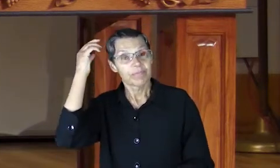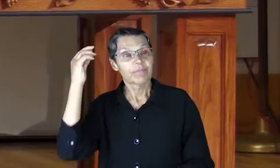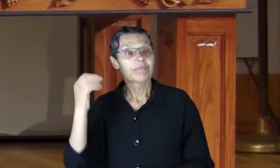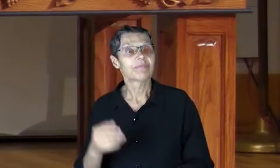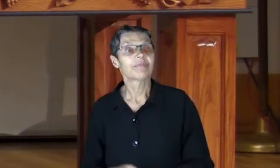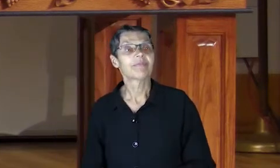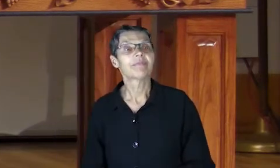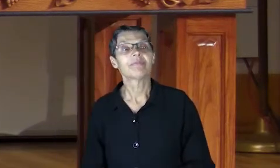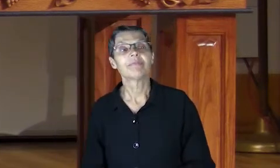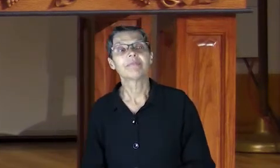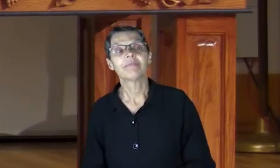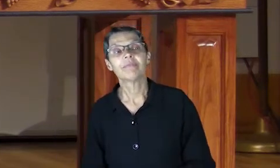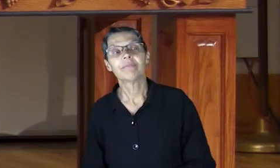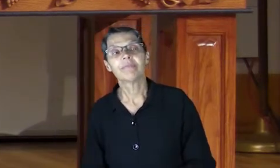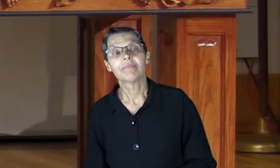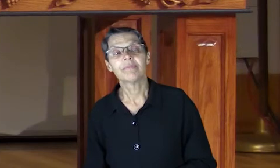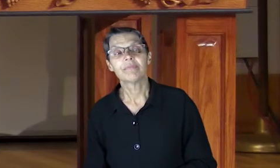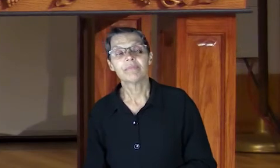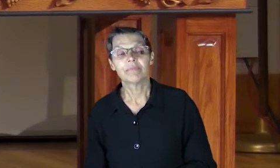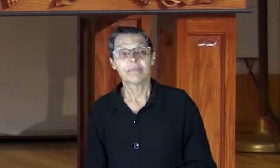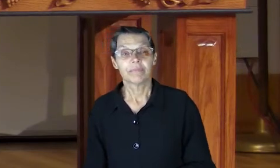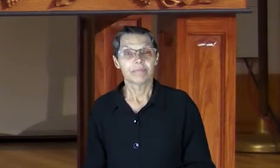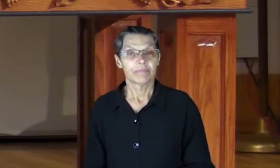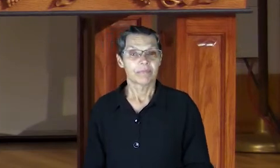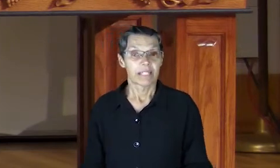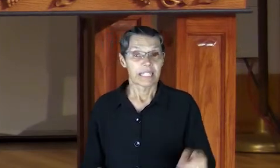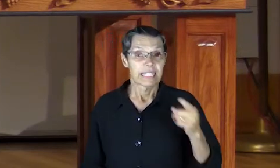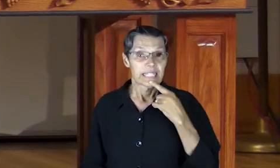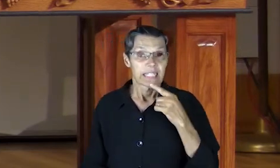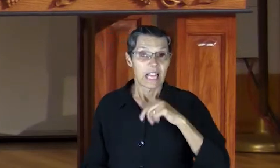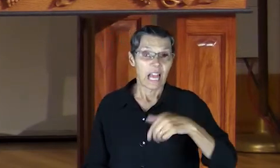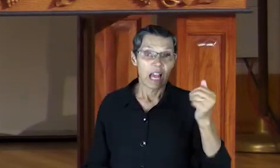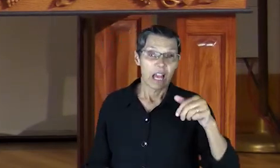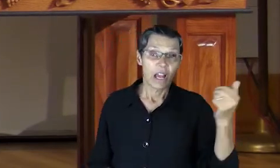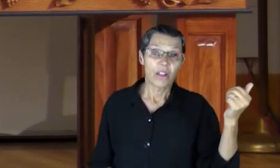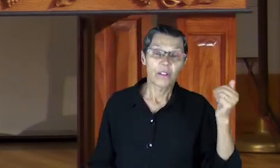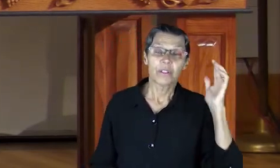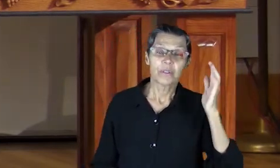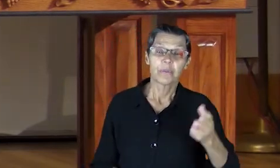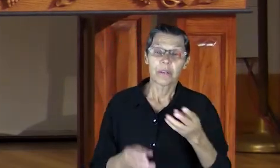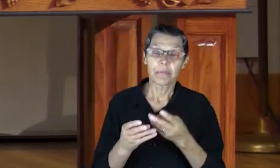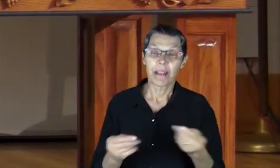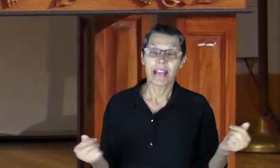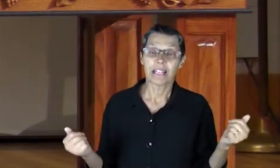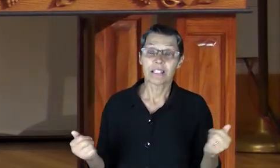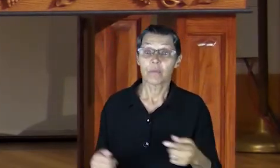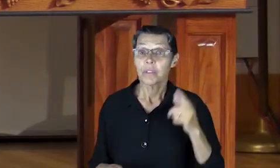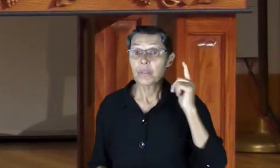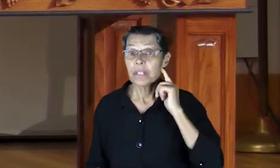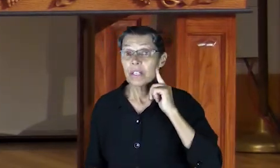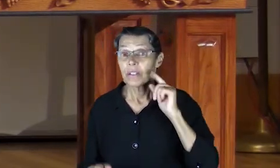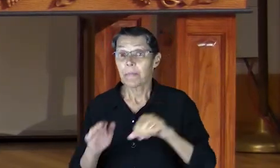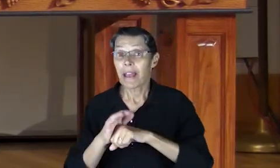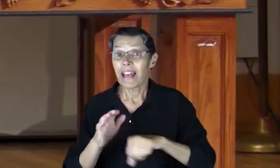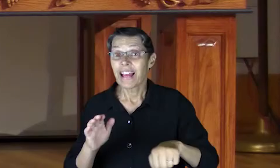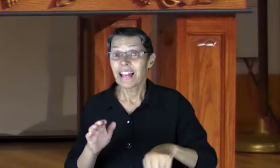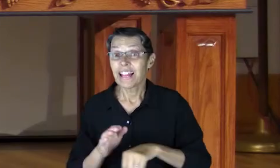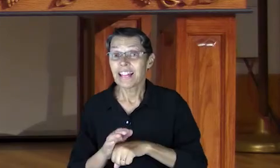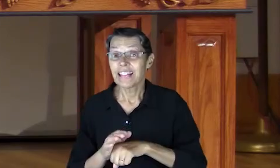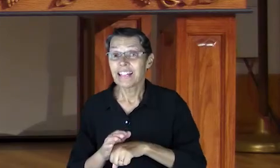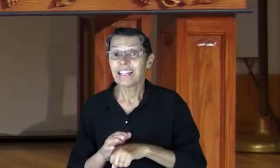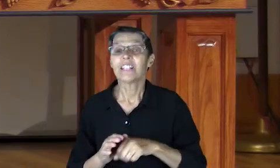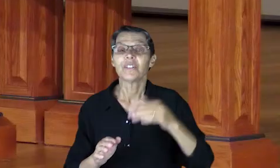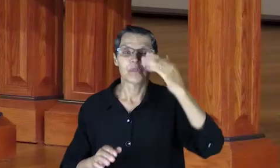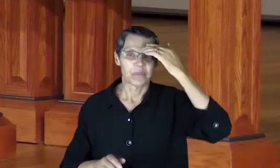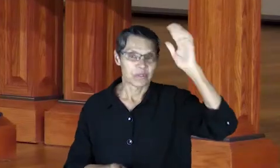He says, that's what happens when you hear us ring the bell. He said, the others will pass, but when you hear the bell